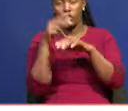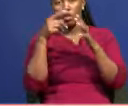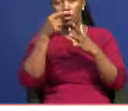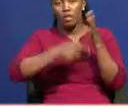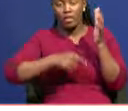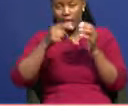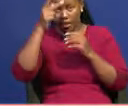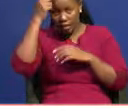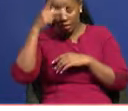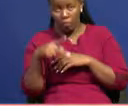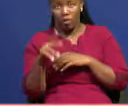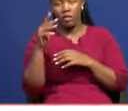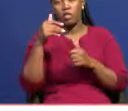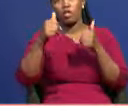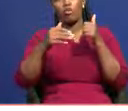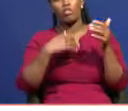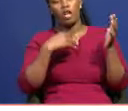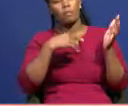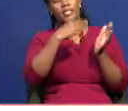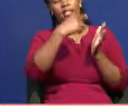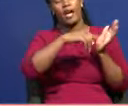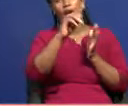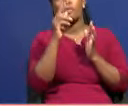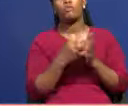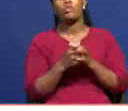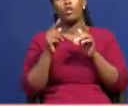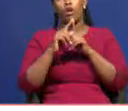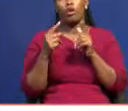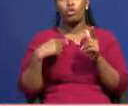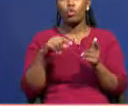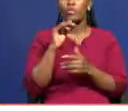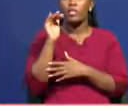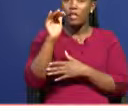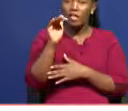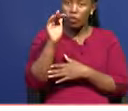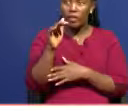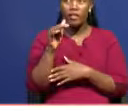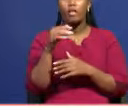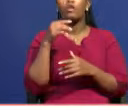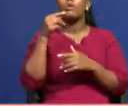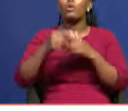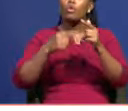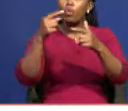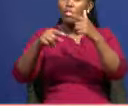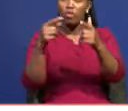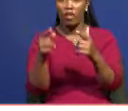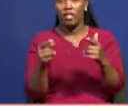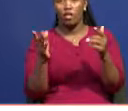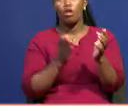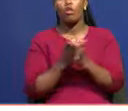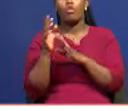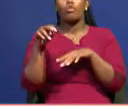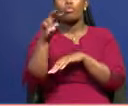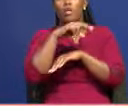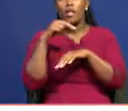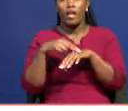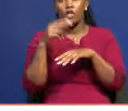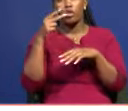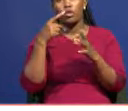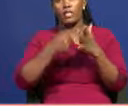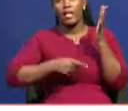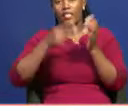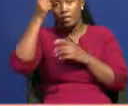has been passed and that has been adopted. It is our request that even going forward, in as much as that national tax policy has already been passed,